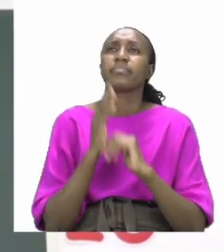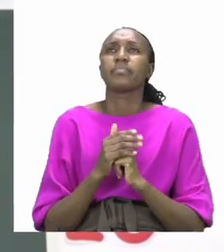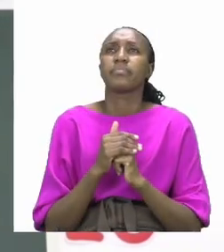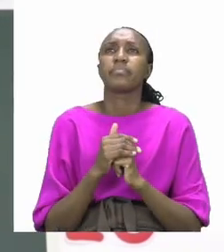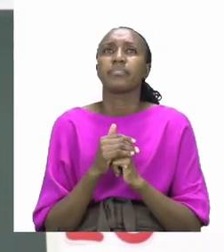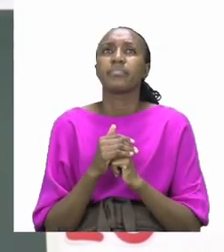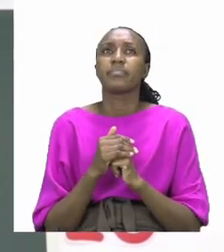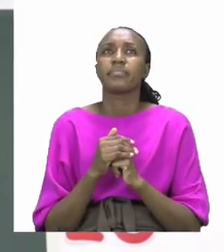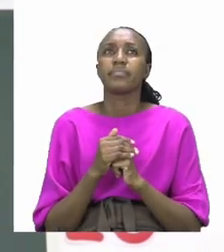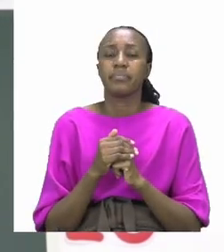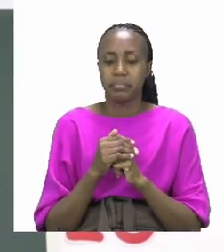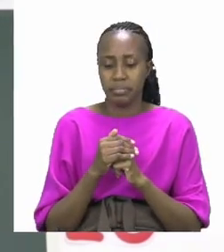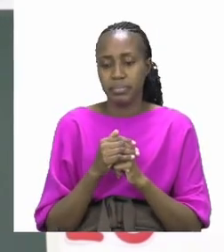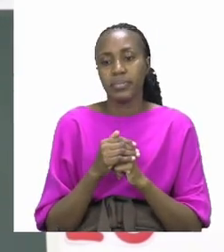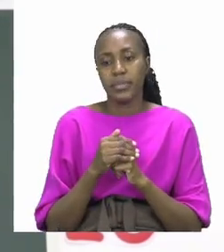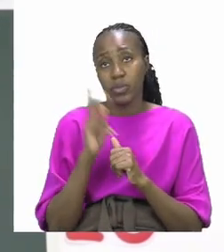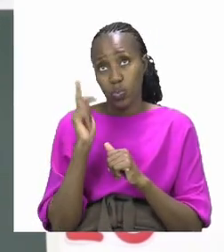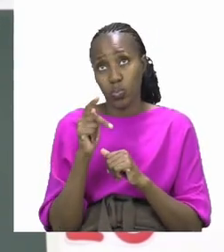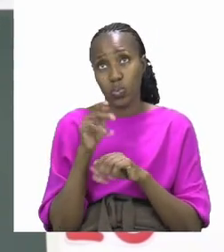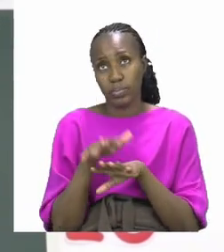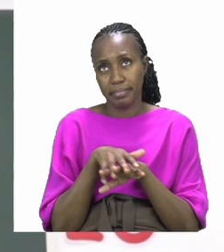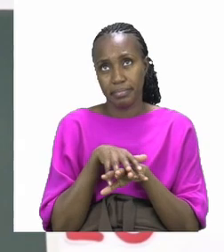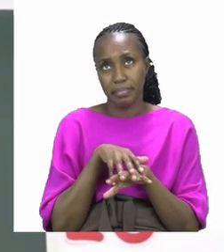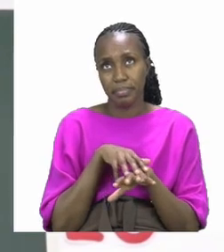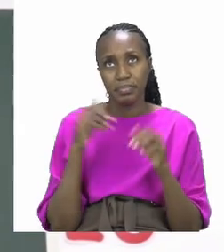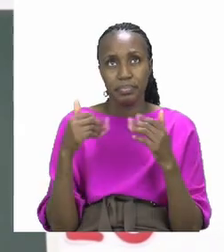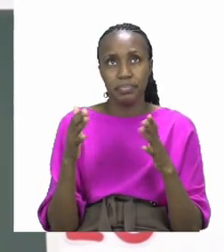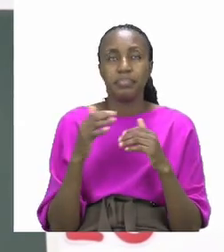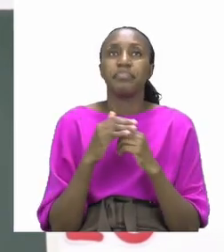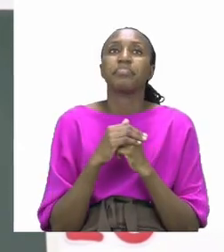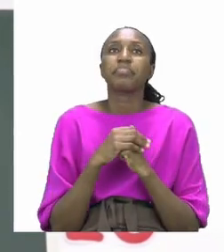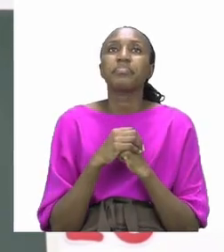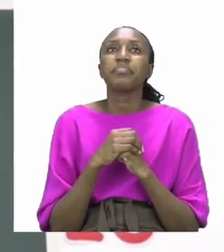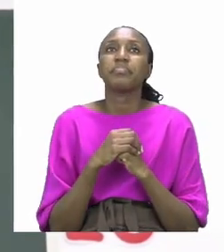to take your time. So let's start.